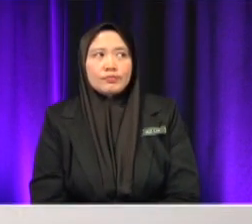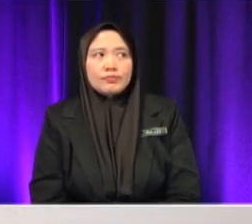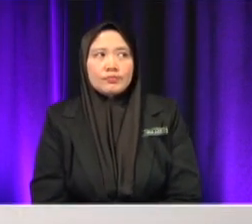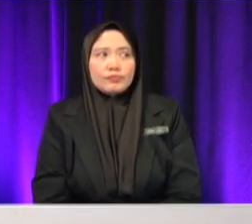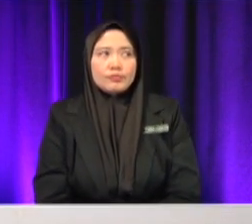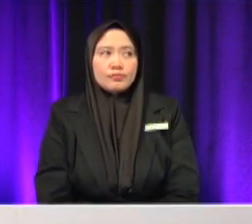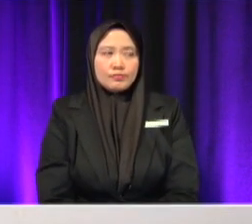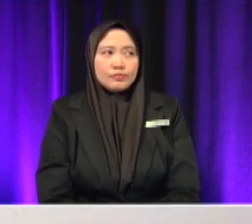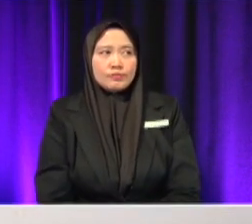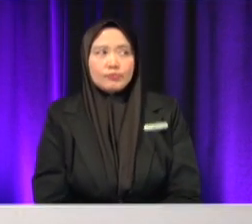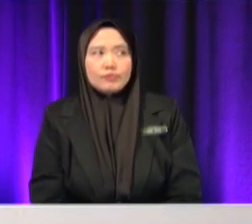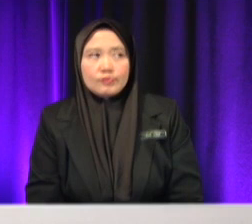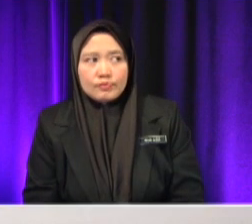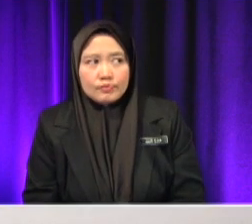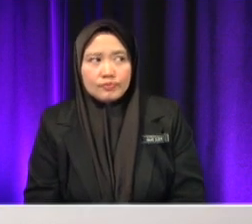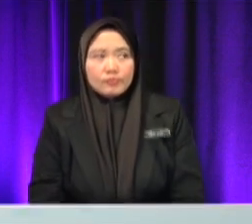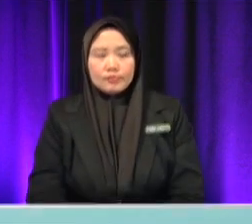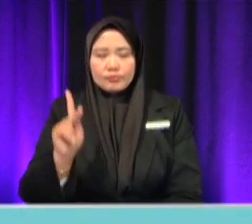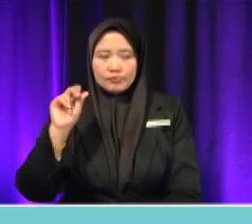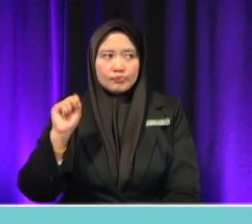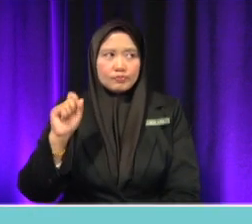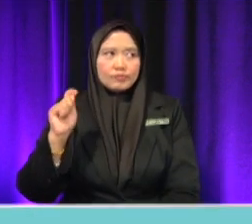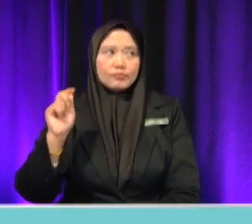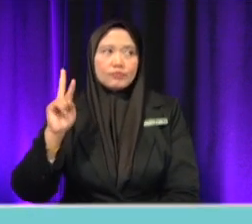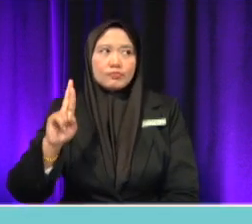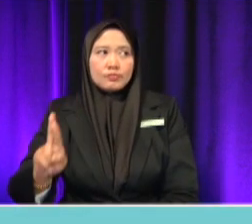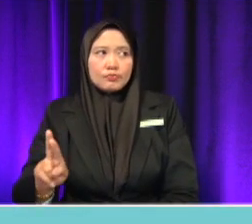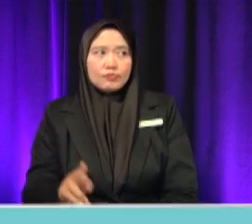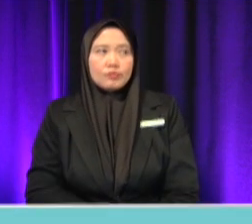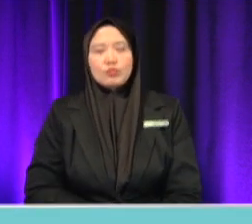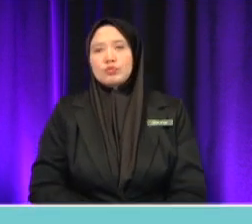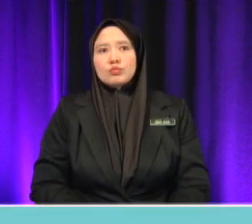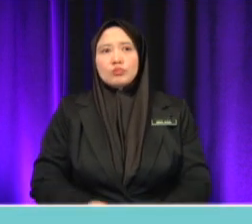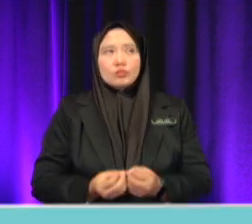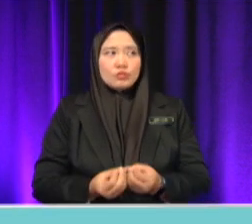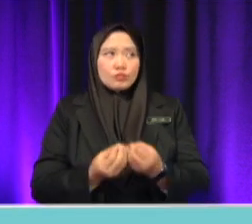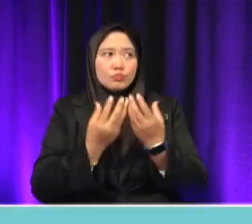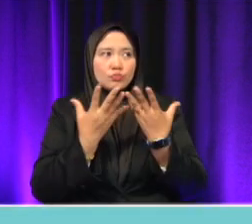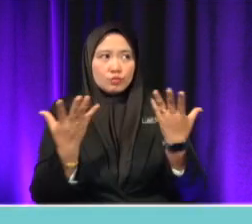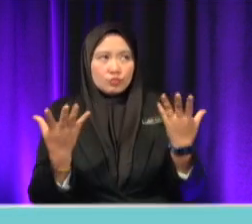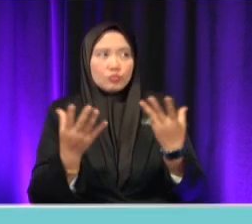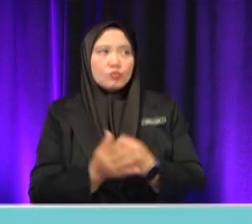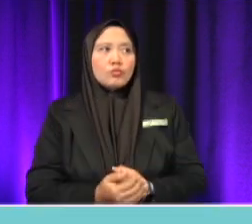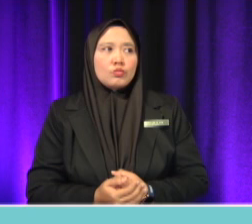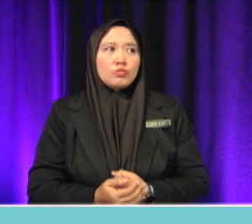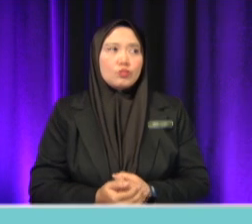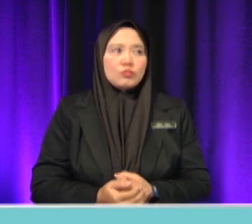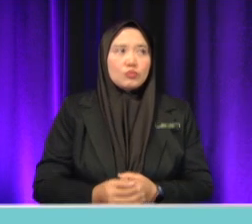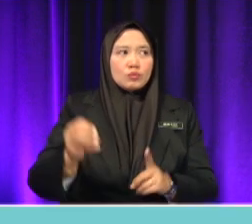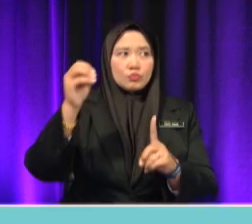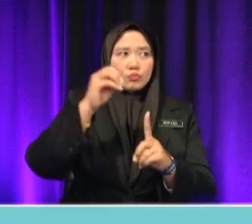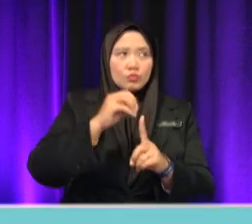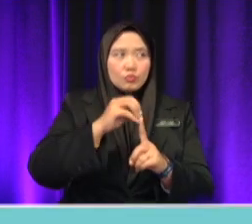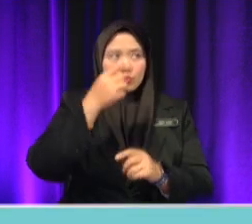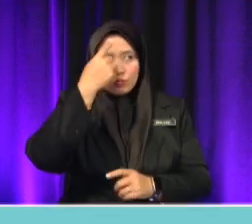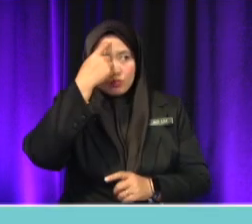KSTR has grown steadily. One of its objectives has been to create monkey bridges throughout the area. These are thick ropes that help the